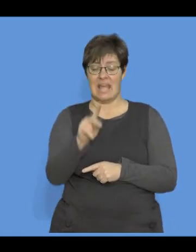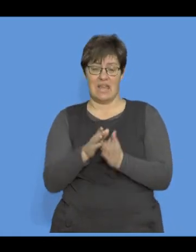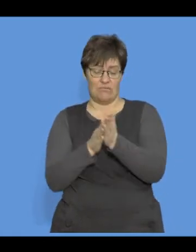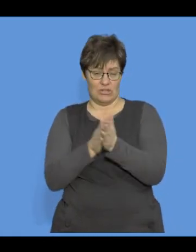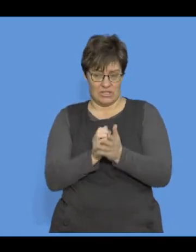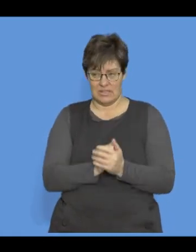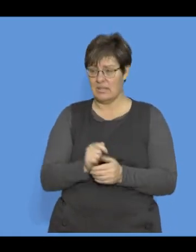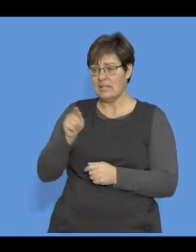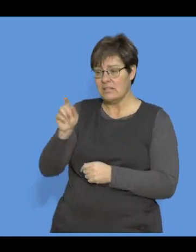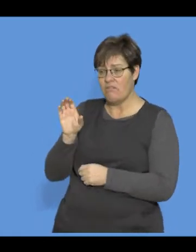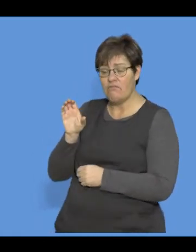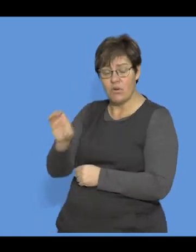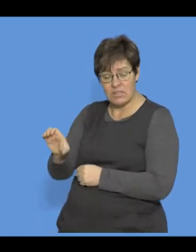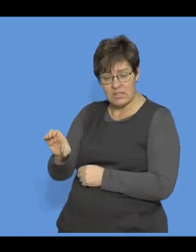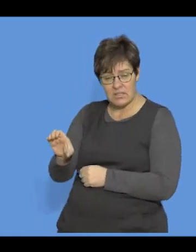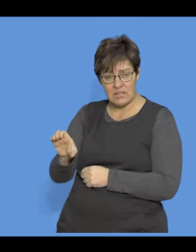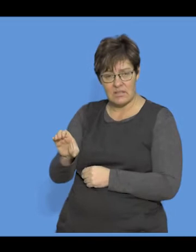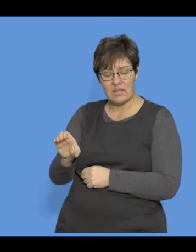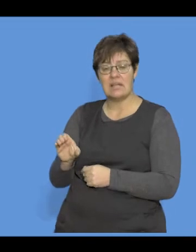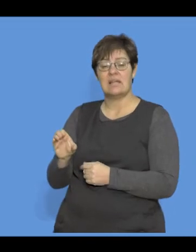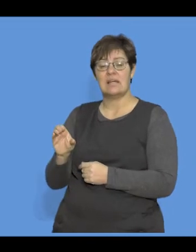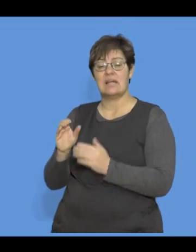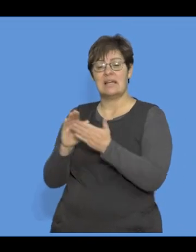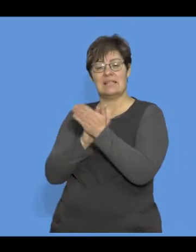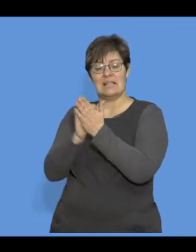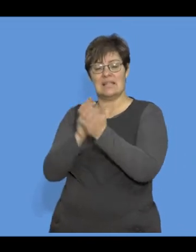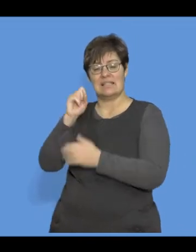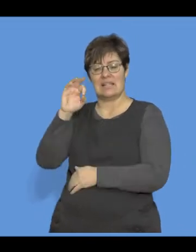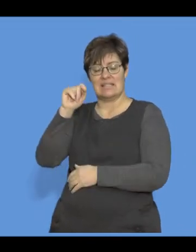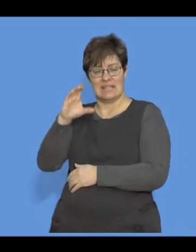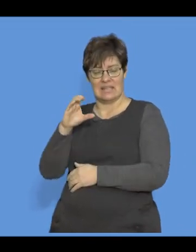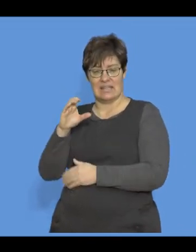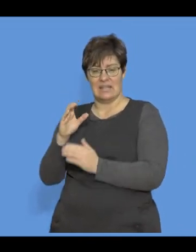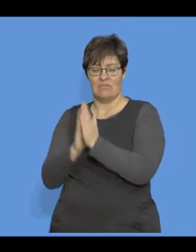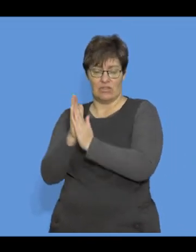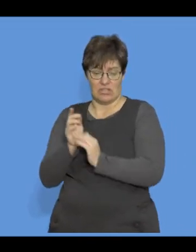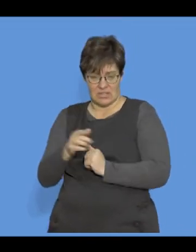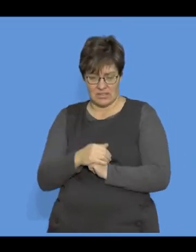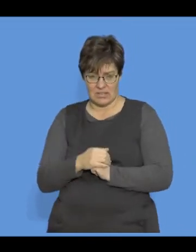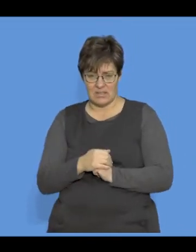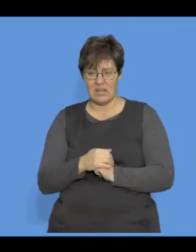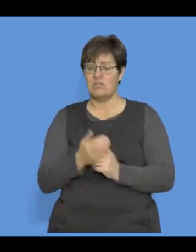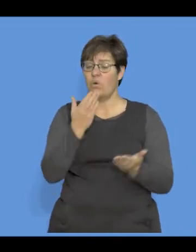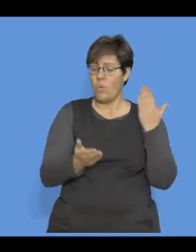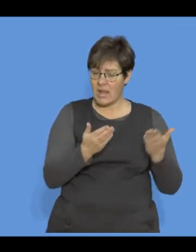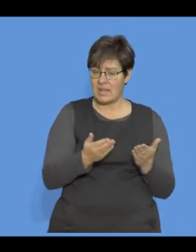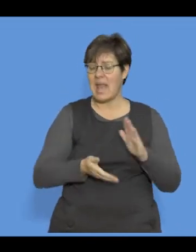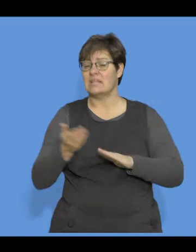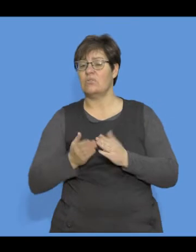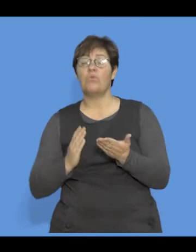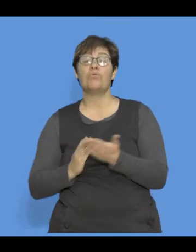force of static friction. That's weight, that's acceleration due to gravity. And so